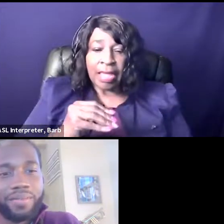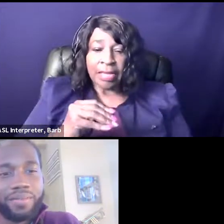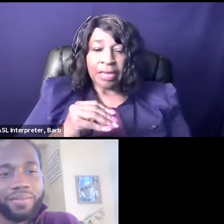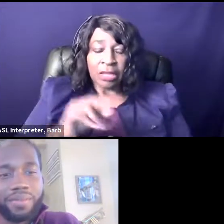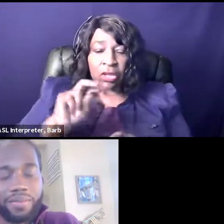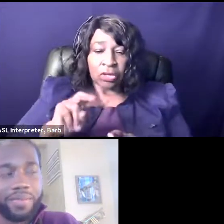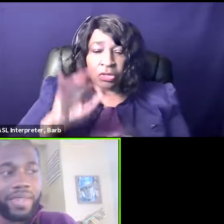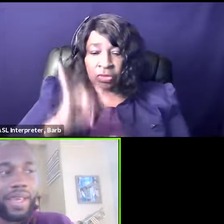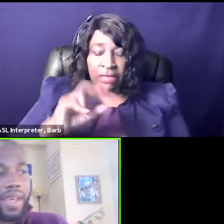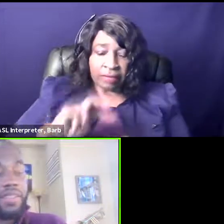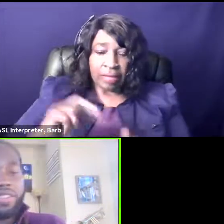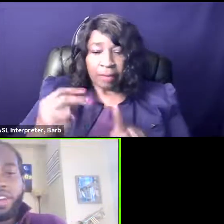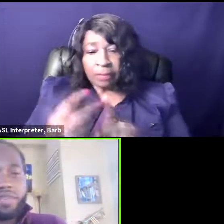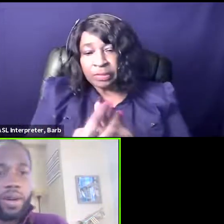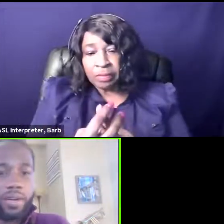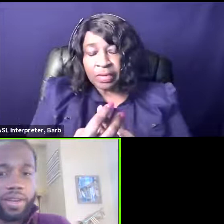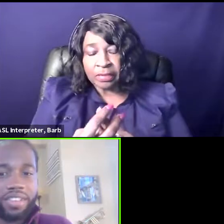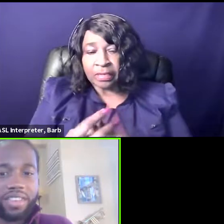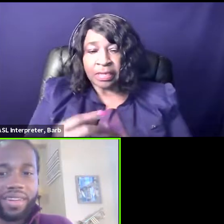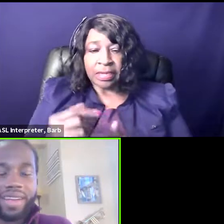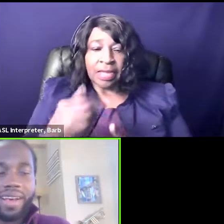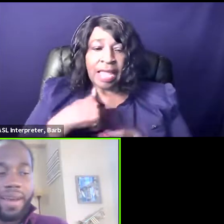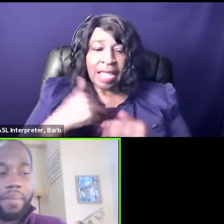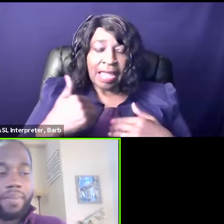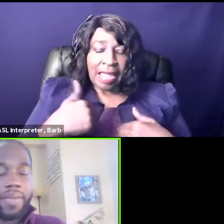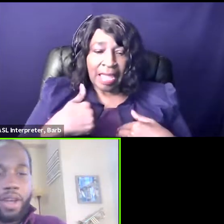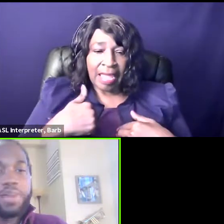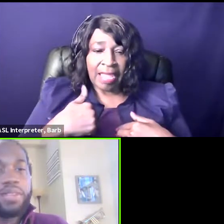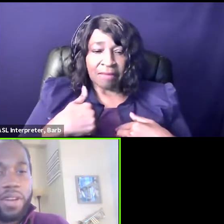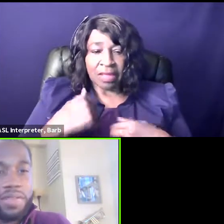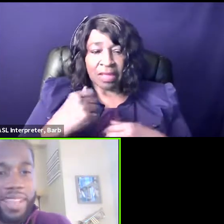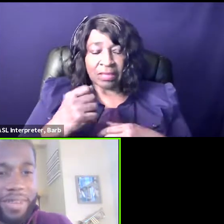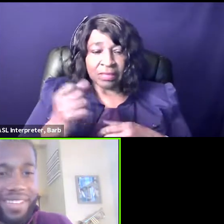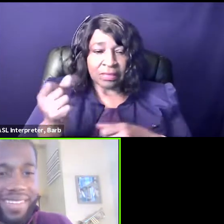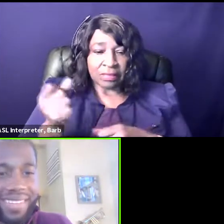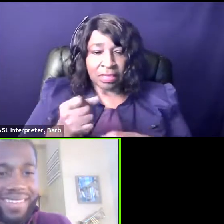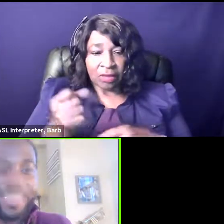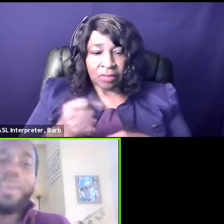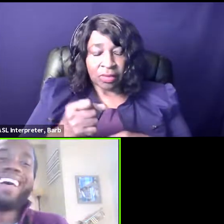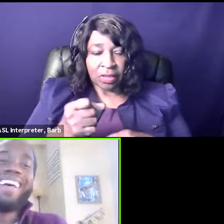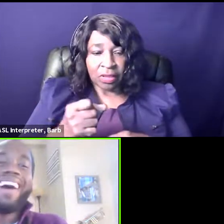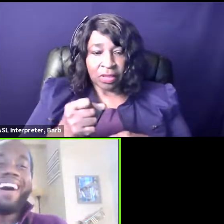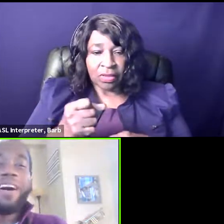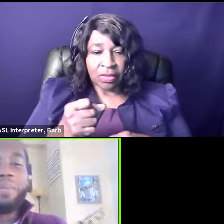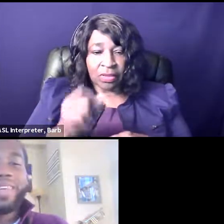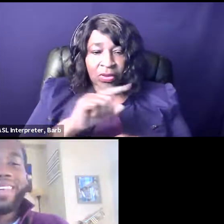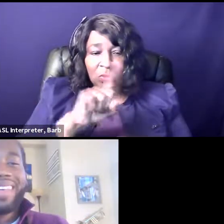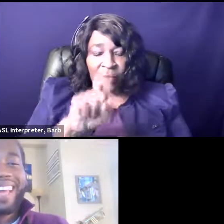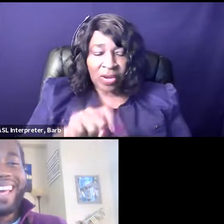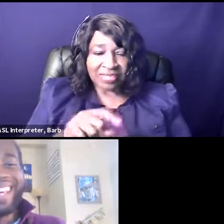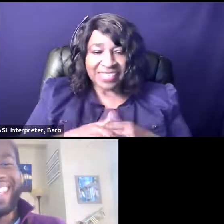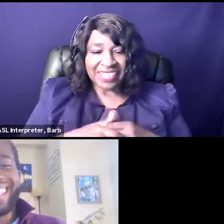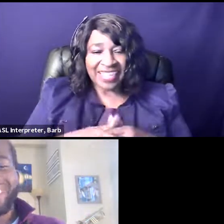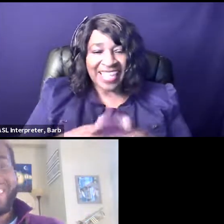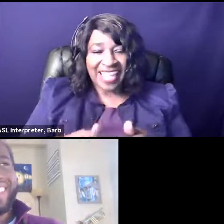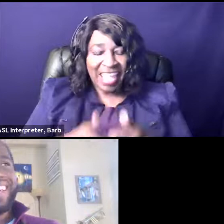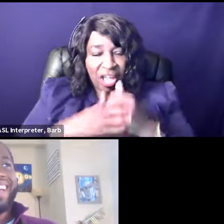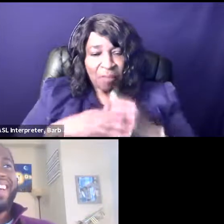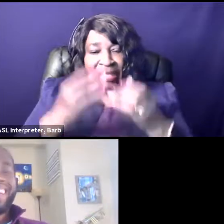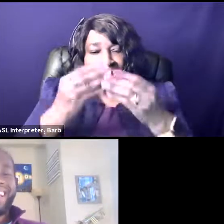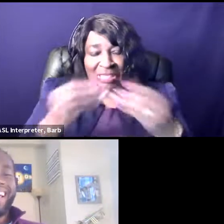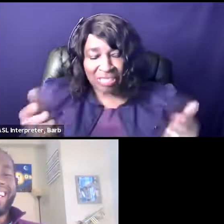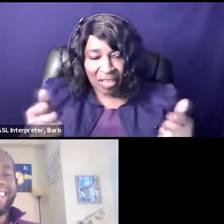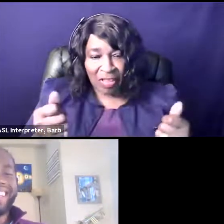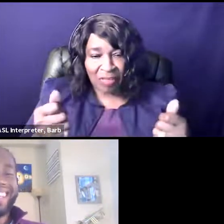perspective. And I have a softball question. Help us solve climate change. No. I know, right? All right, let's go. All